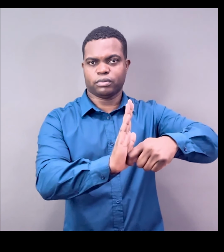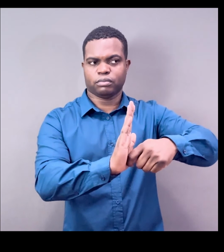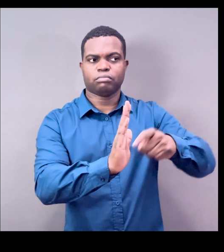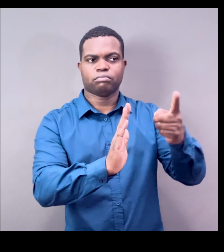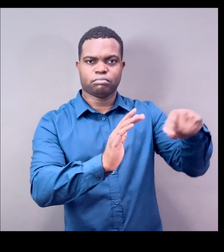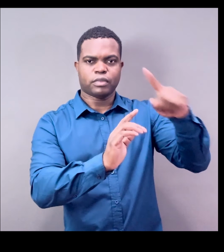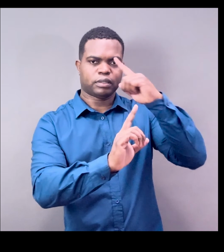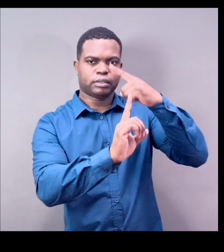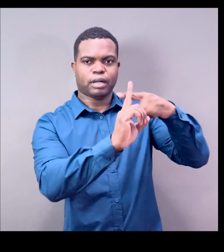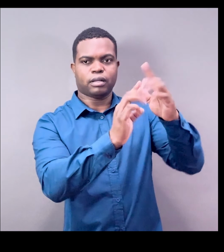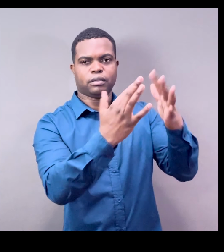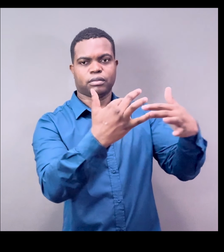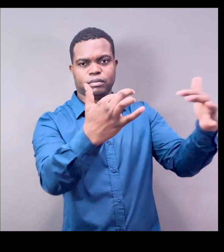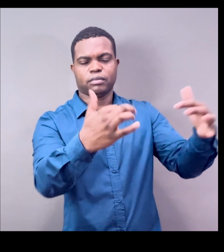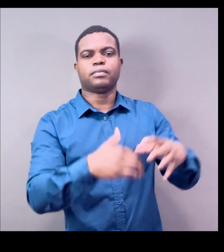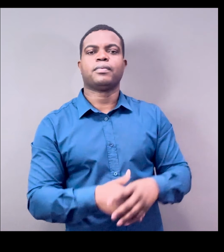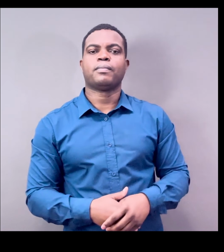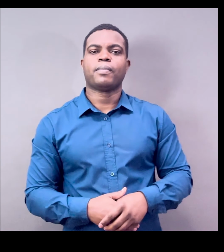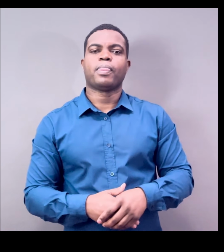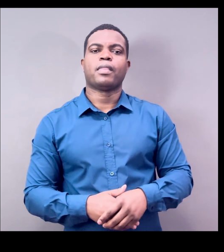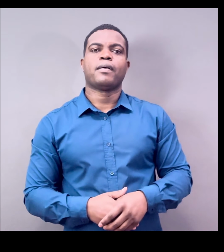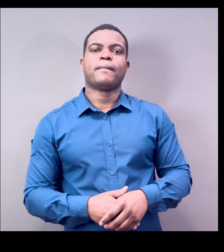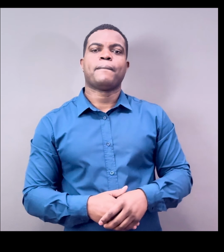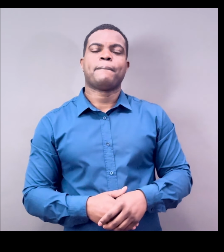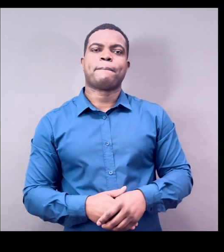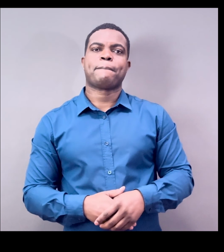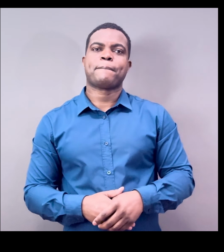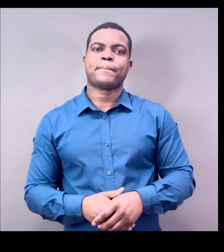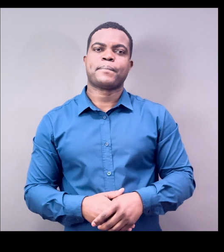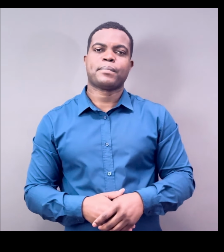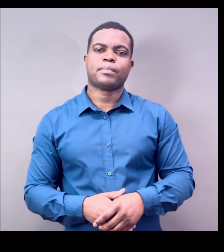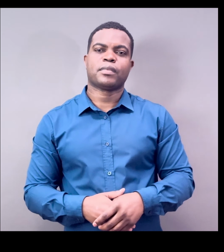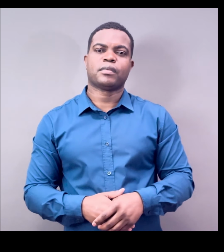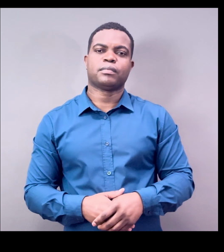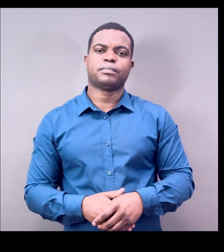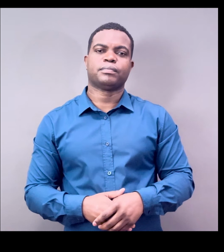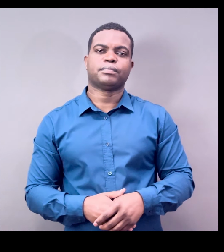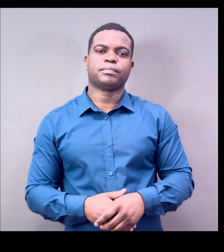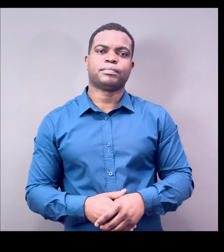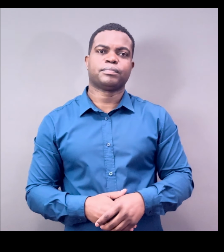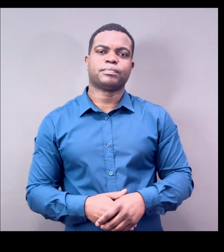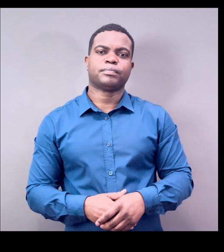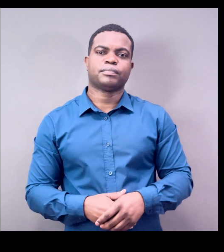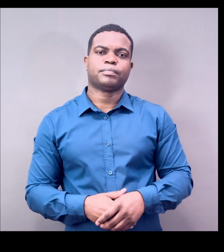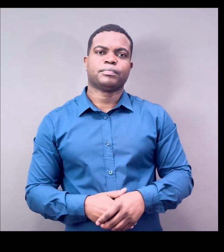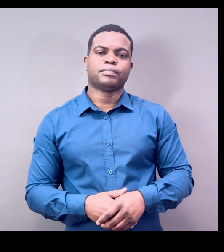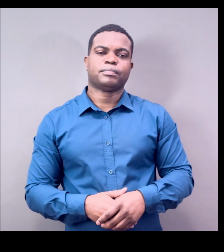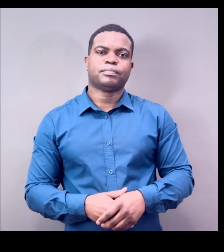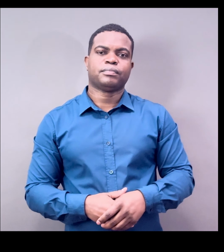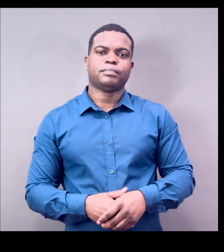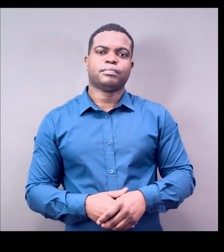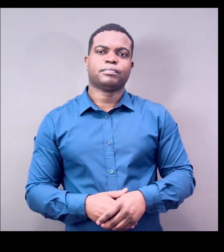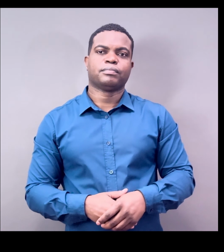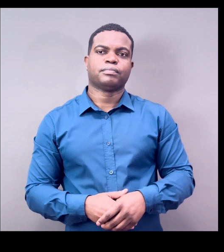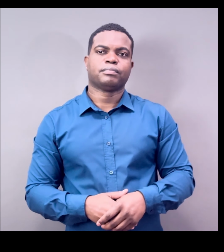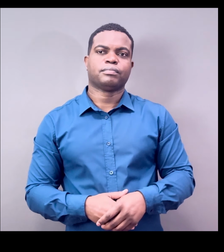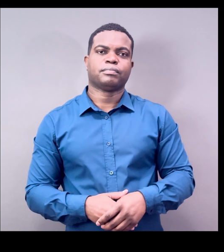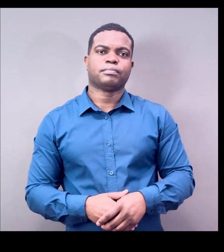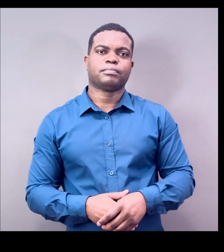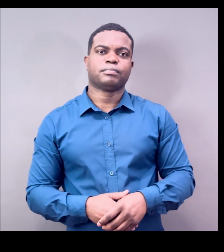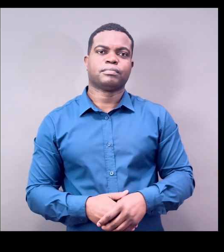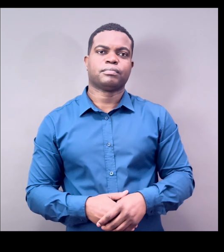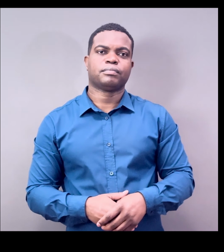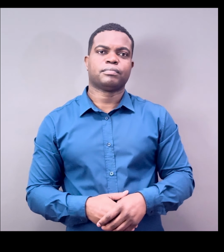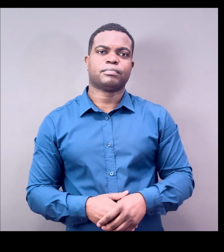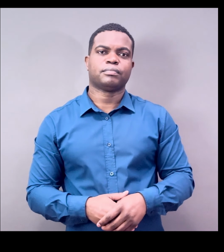initiative, people that will be involved in whatever your initiative is about.